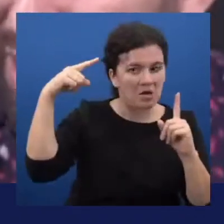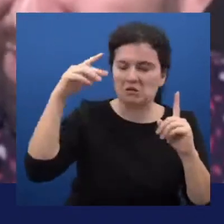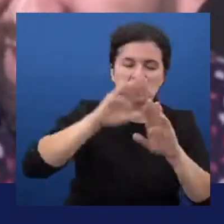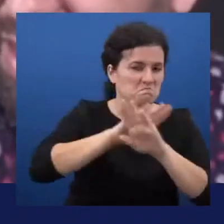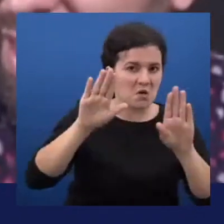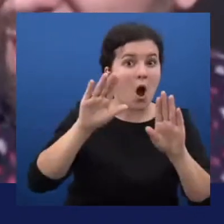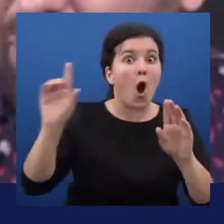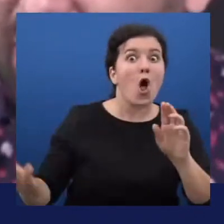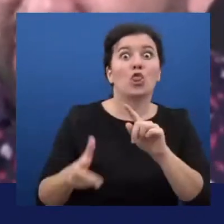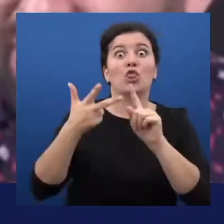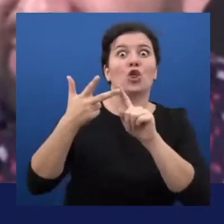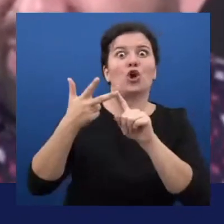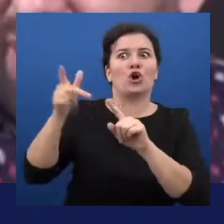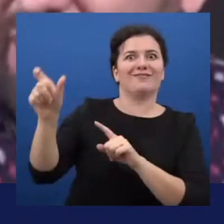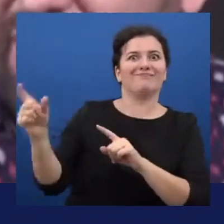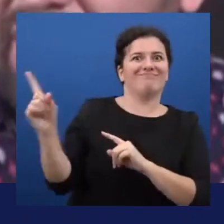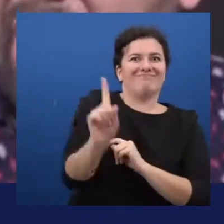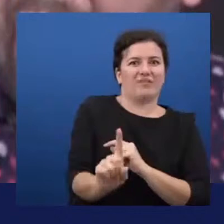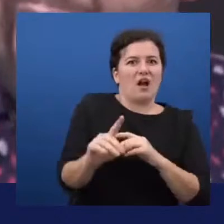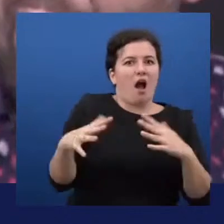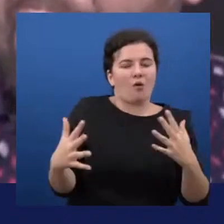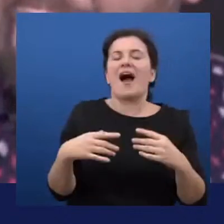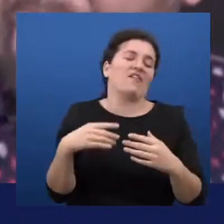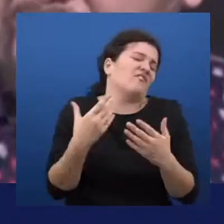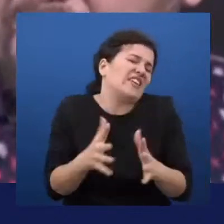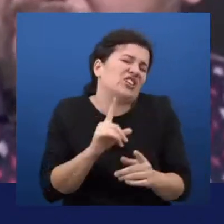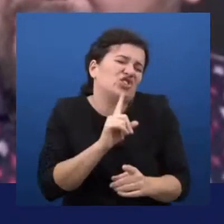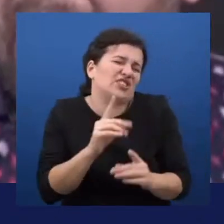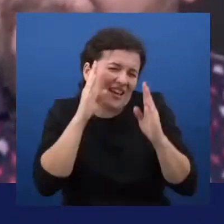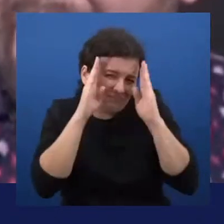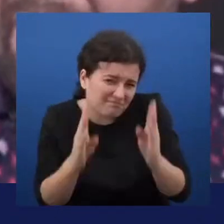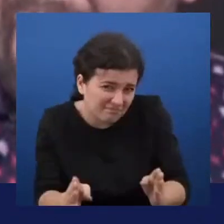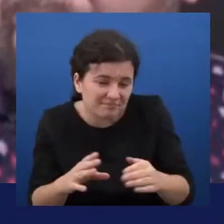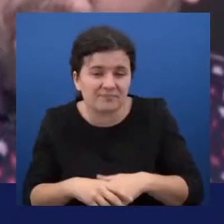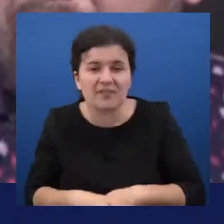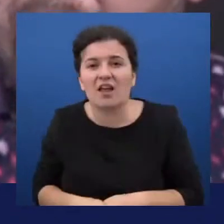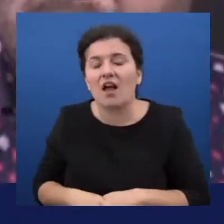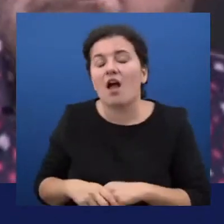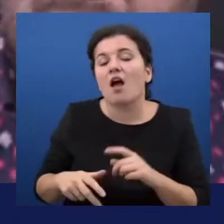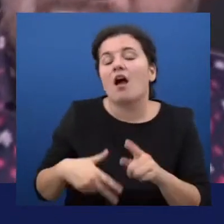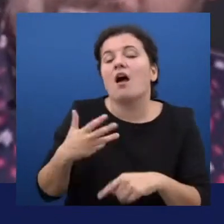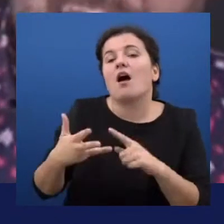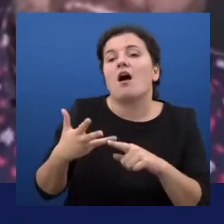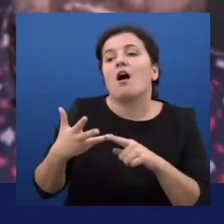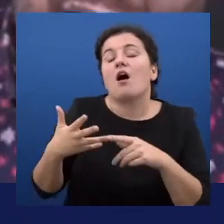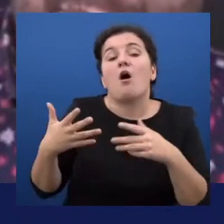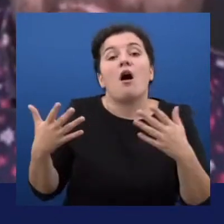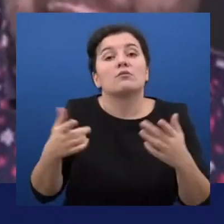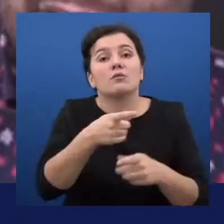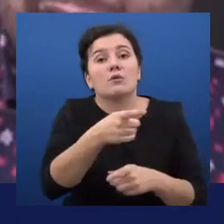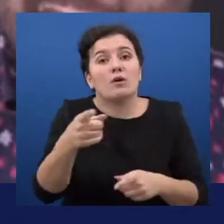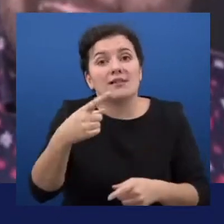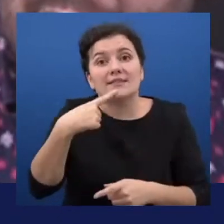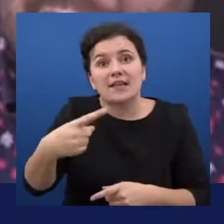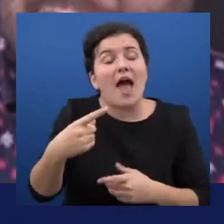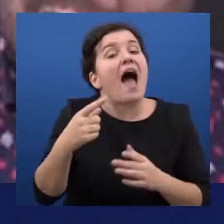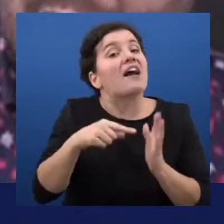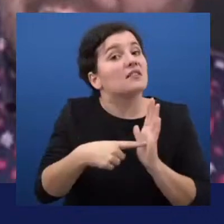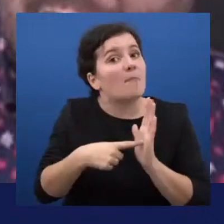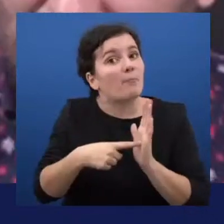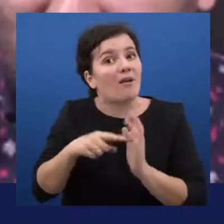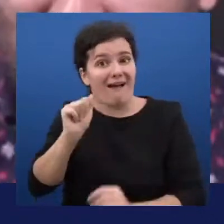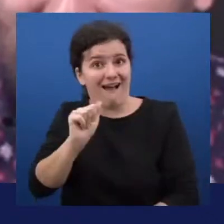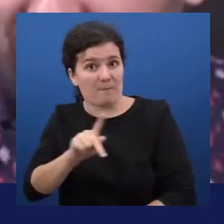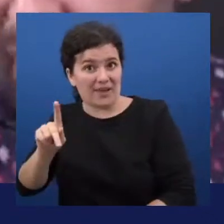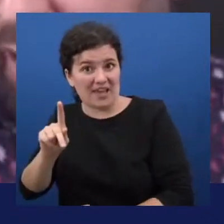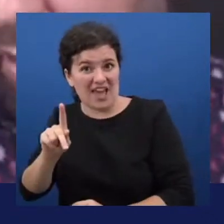take you to get set up with this service, and how hard is it to use? Because I imagine now if you want to include this into your application, there's things